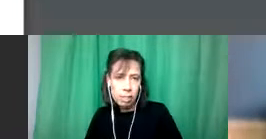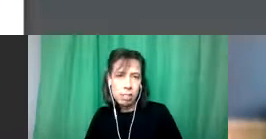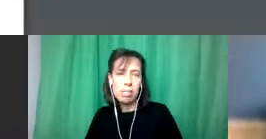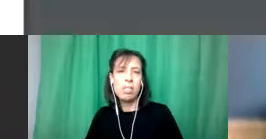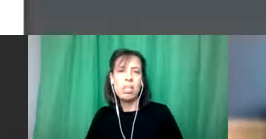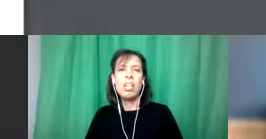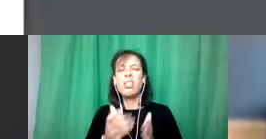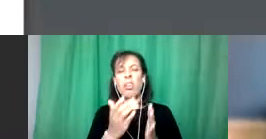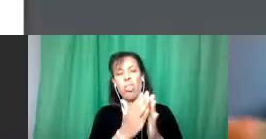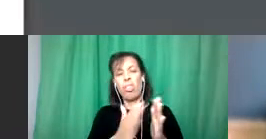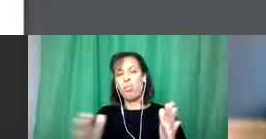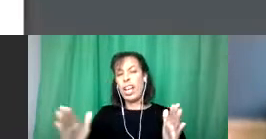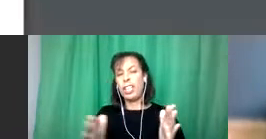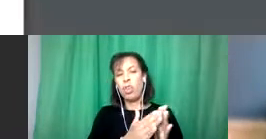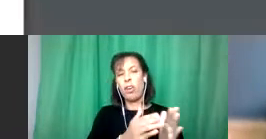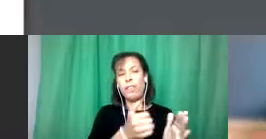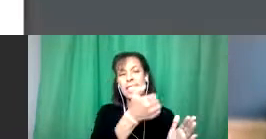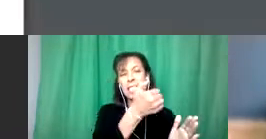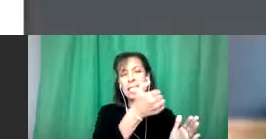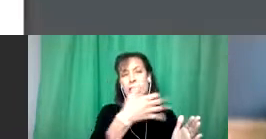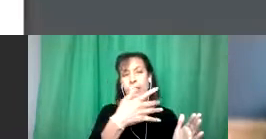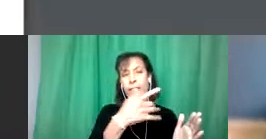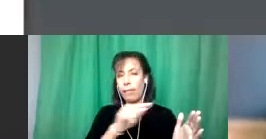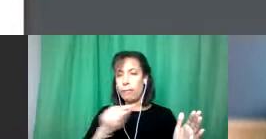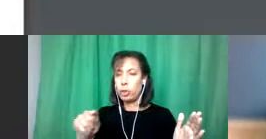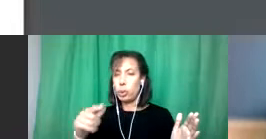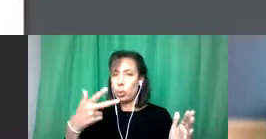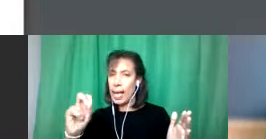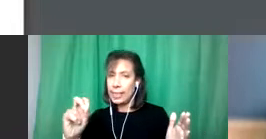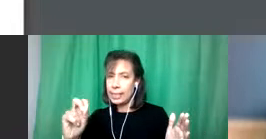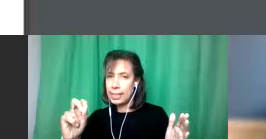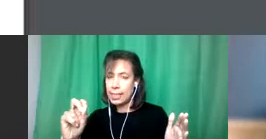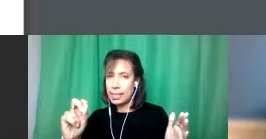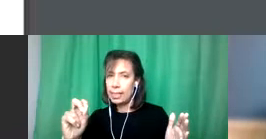65 to 80. So I want you to look at those examples and think, okay,